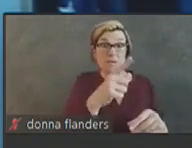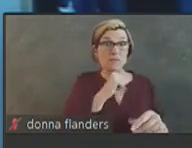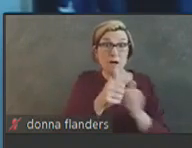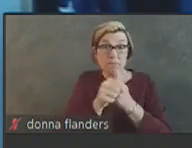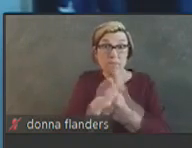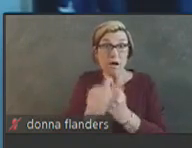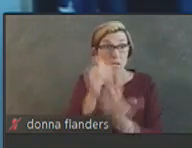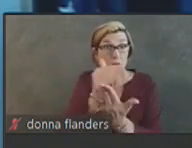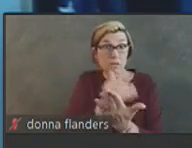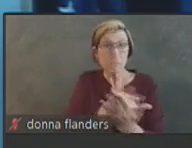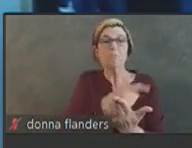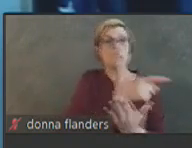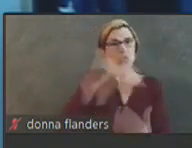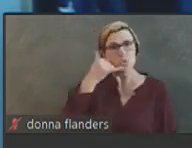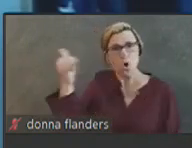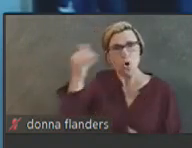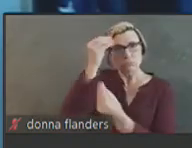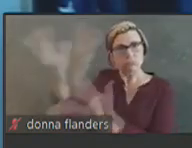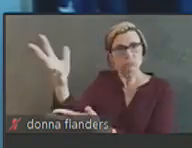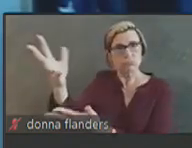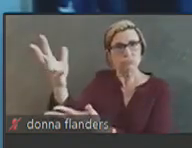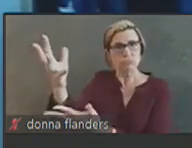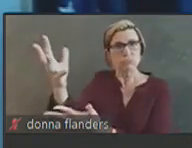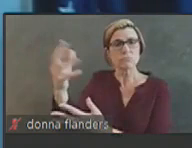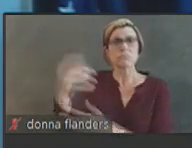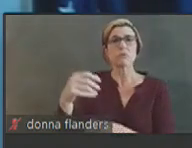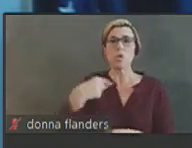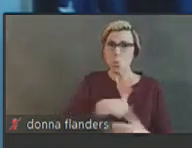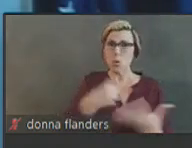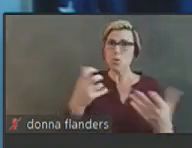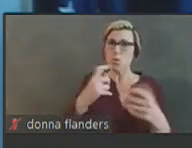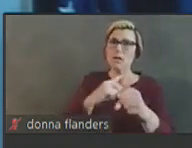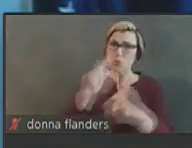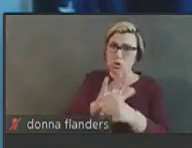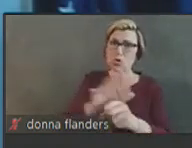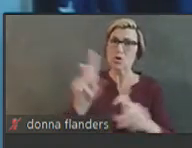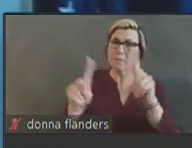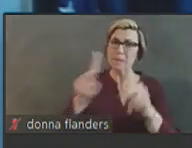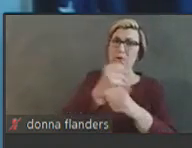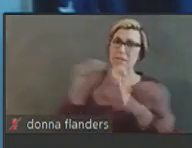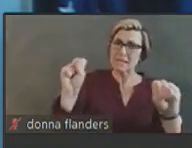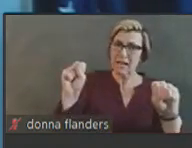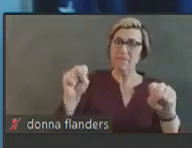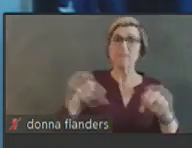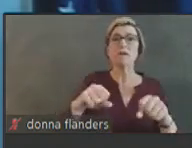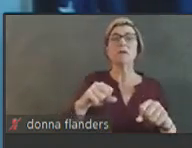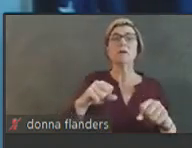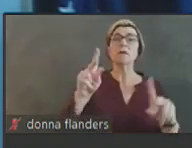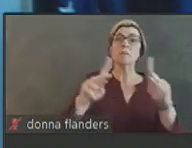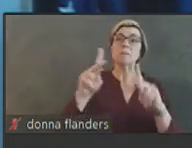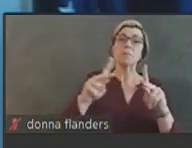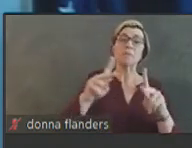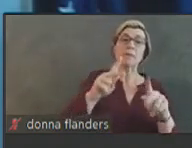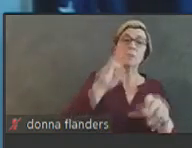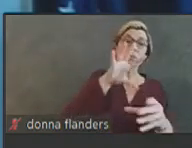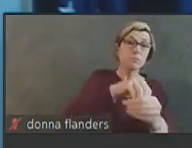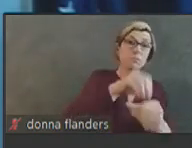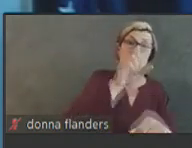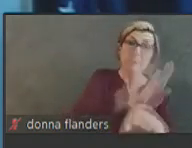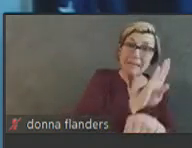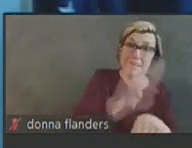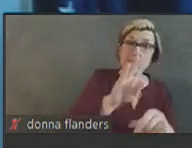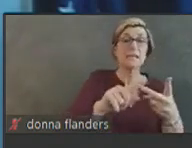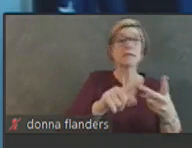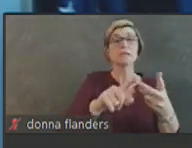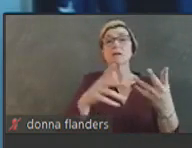County, the business owners of DeKalb County, the employees working in DeKalb County, will follow the mandates issued by Governor